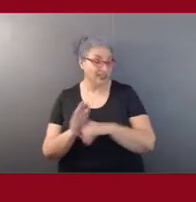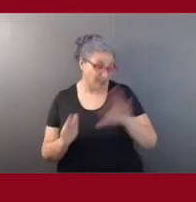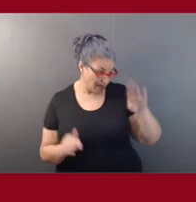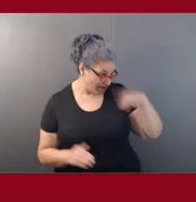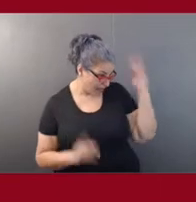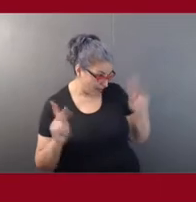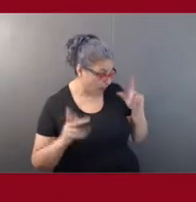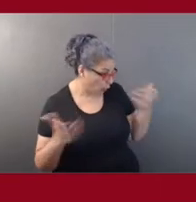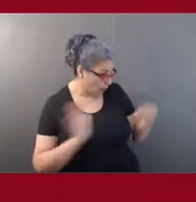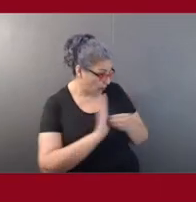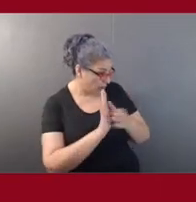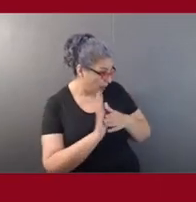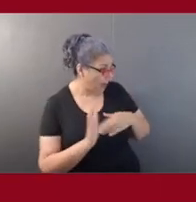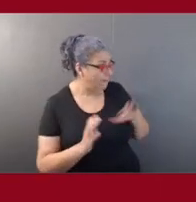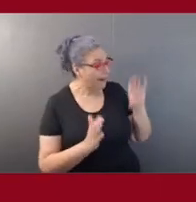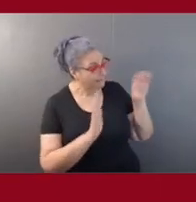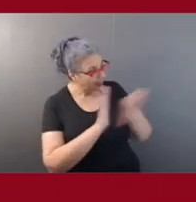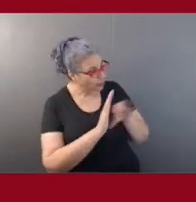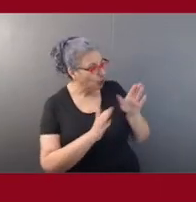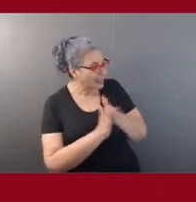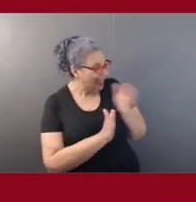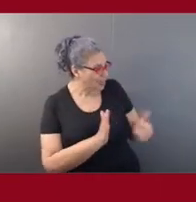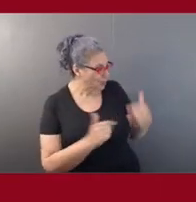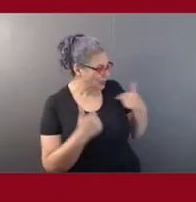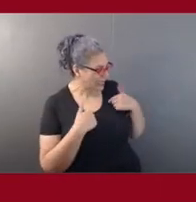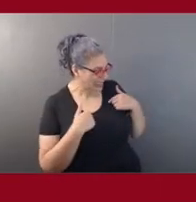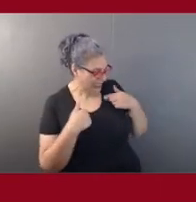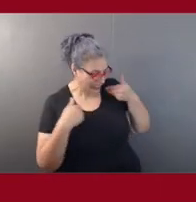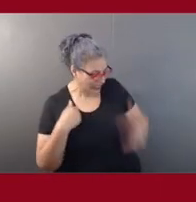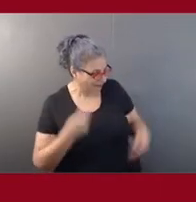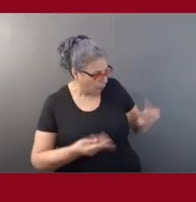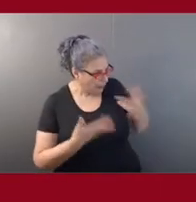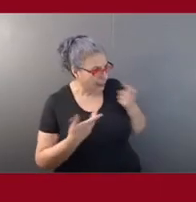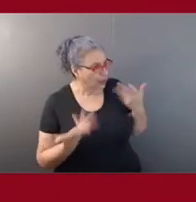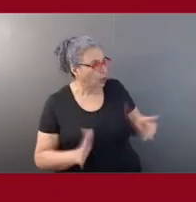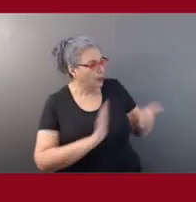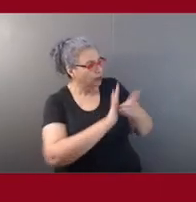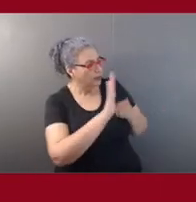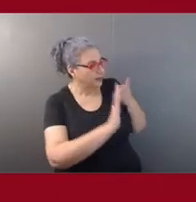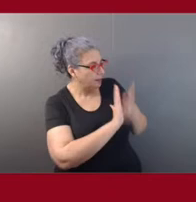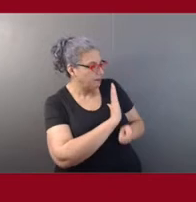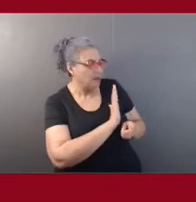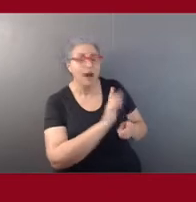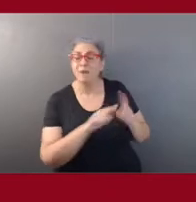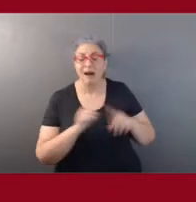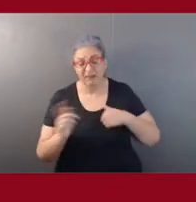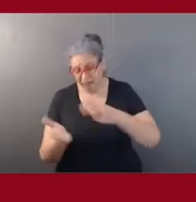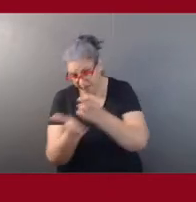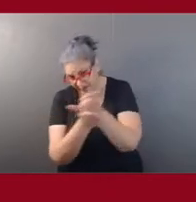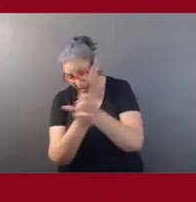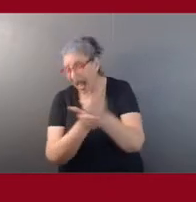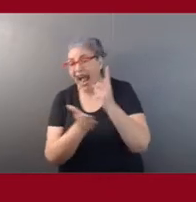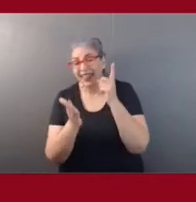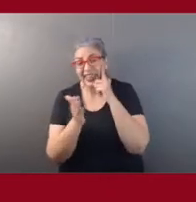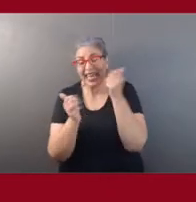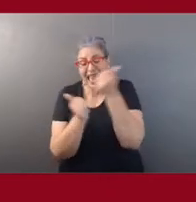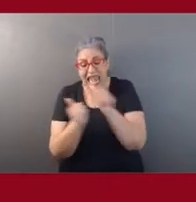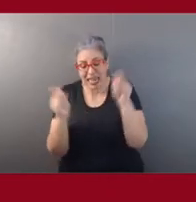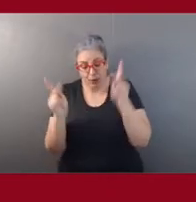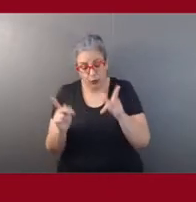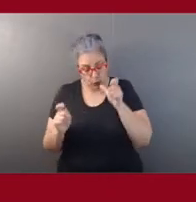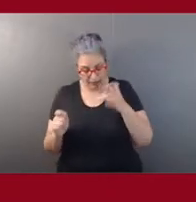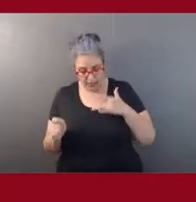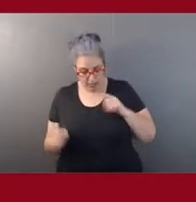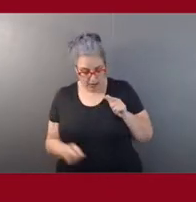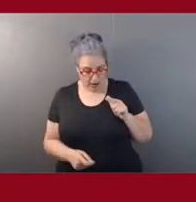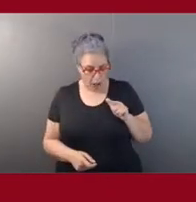want to be discriminated against. And I think the same thing happens with anyone who is othered. Like, you are so afraid that you just can't get